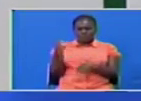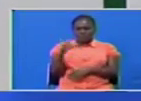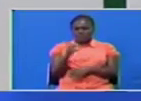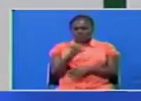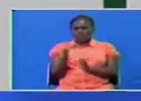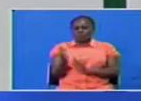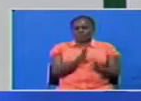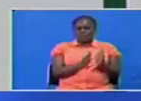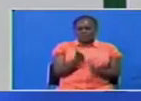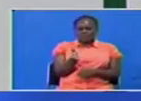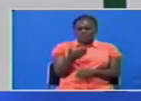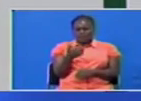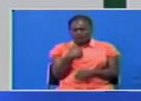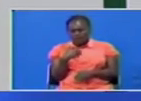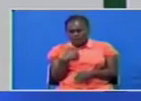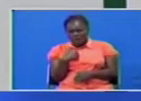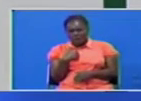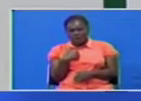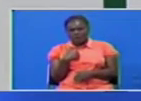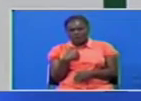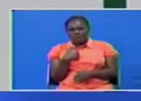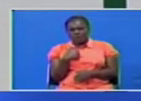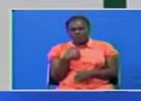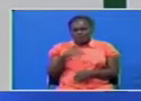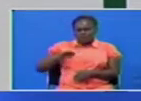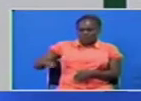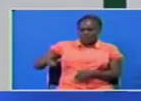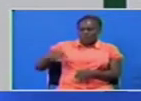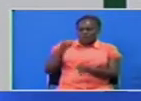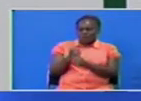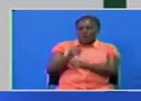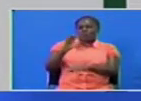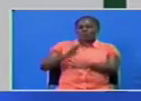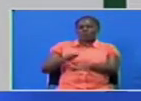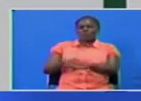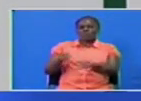that we have had of retention of profits over the years, it has worked well for us. And so